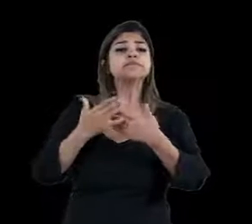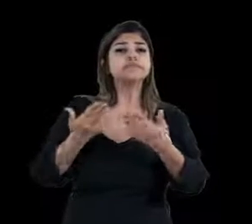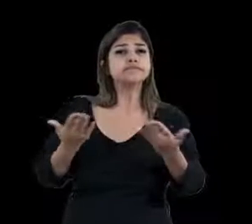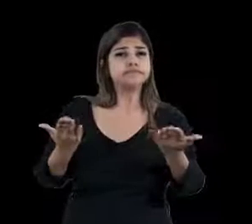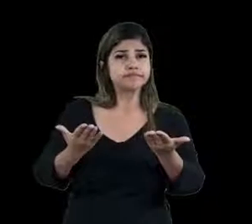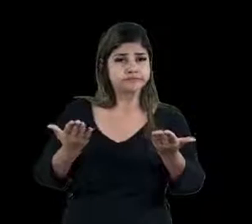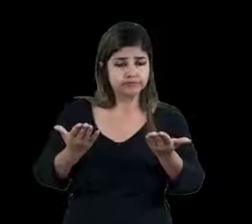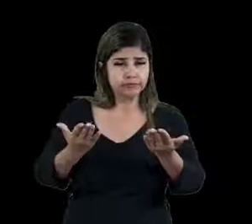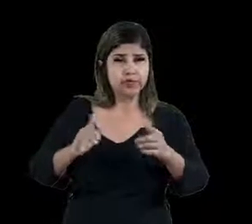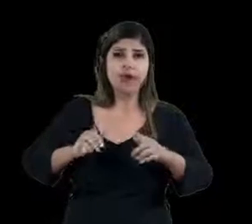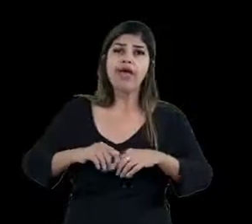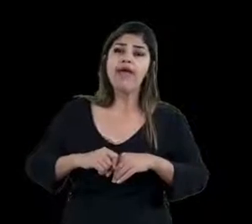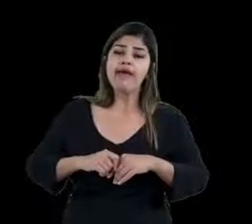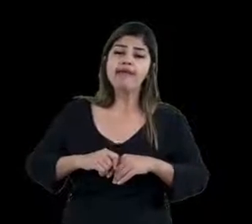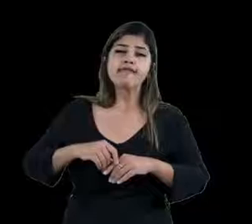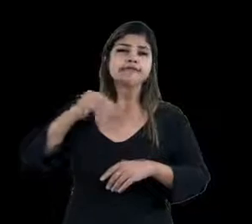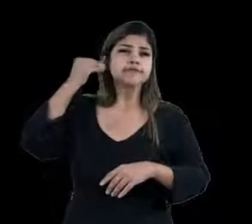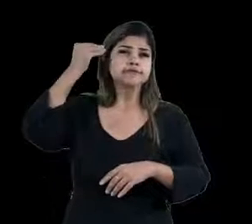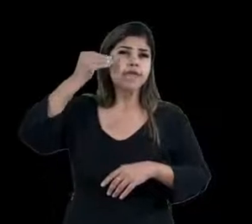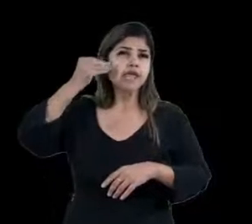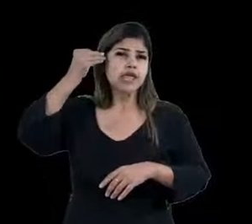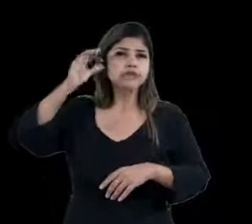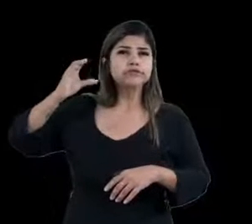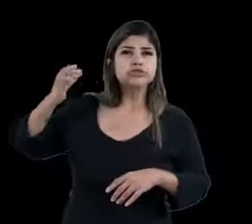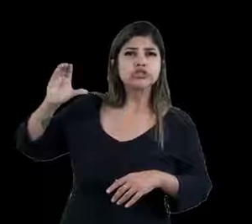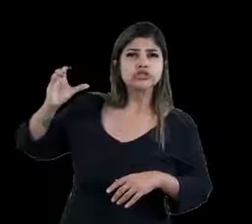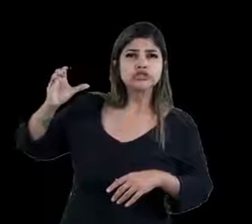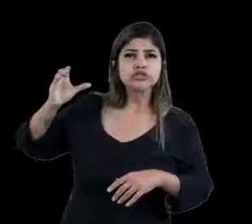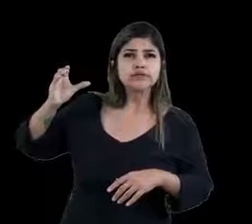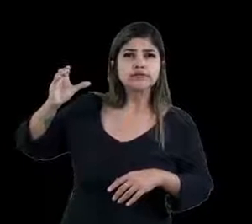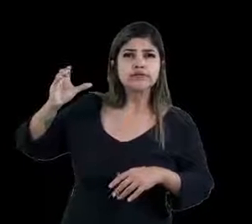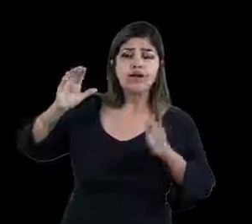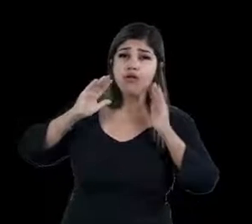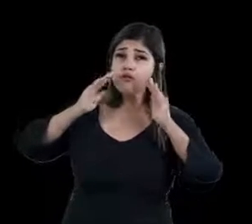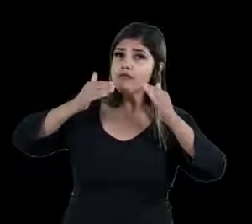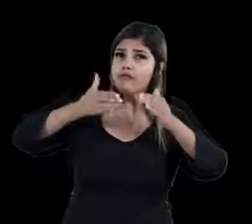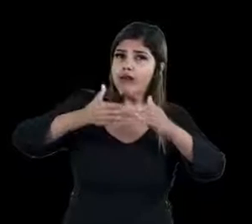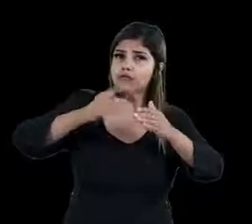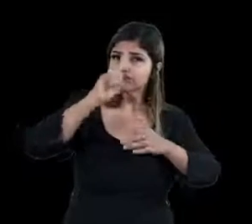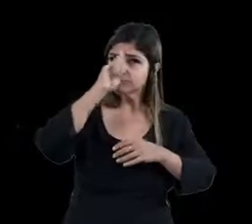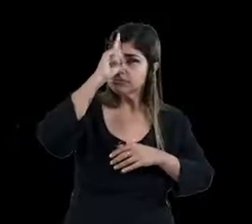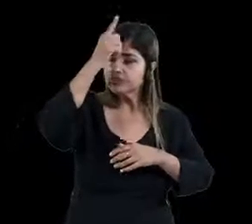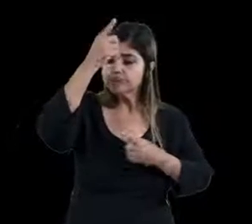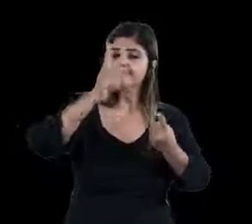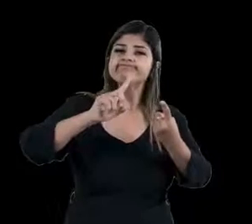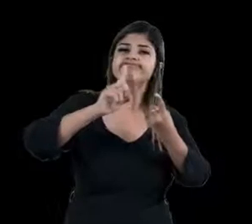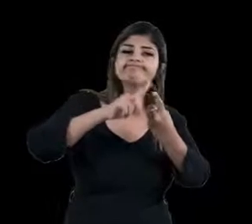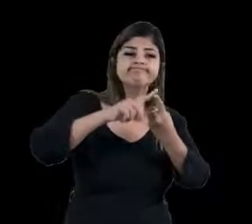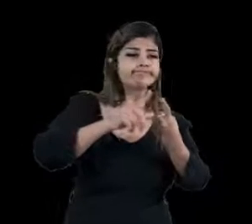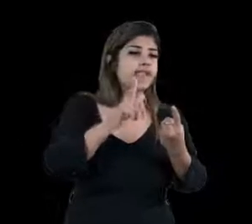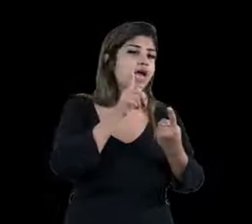And what I'm going to present is an activity of experimenting the natural elements.